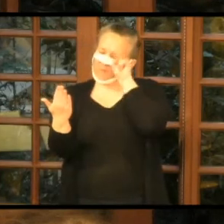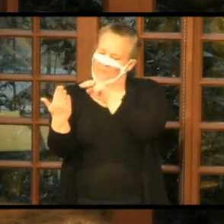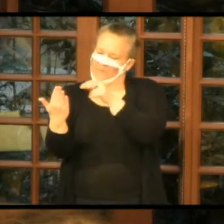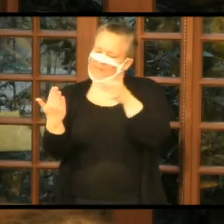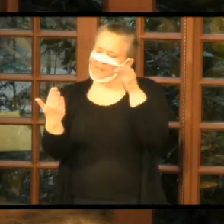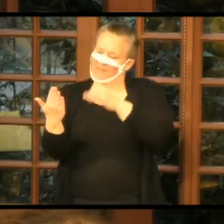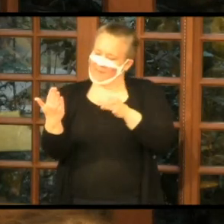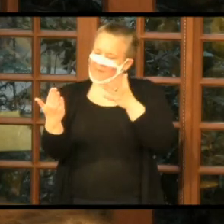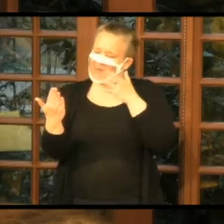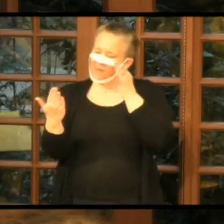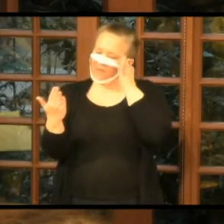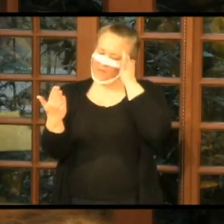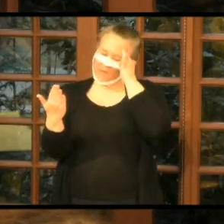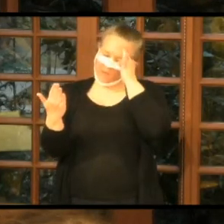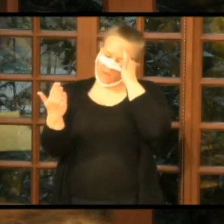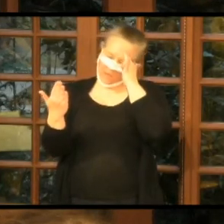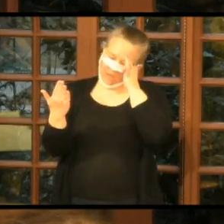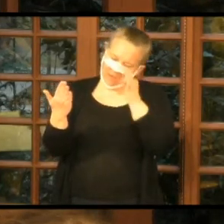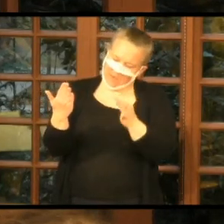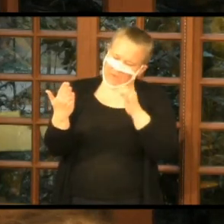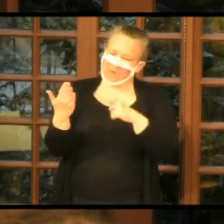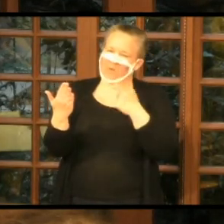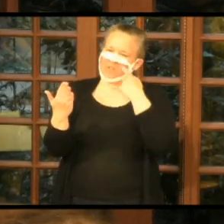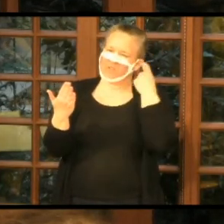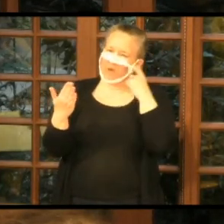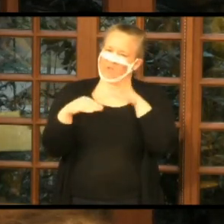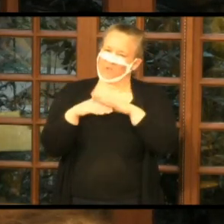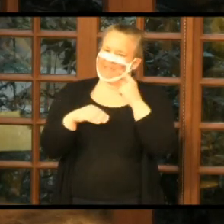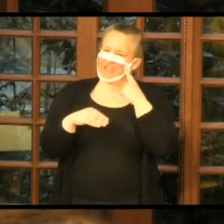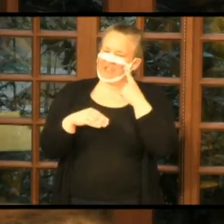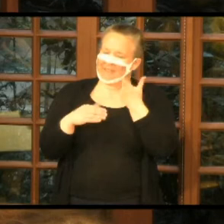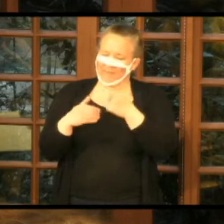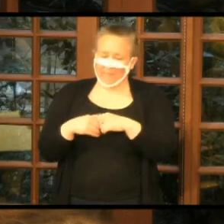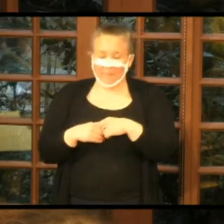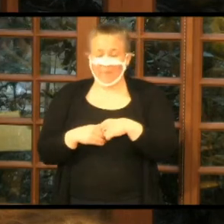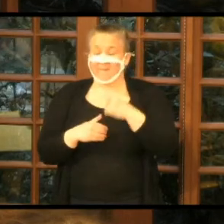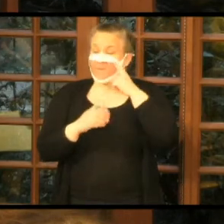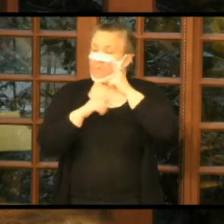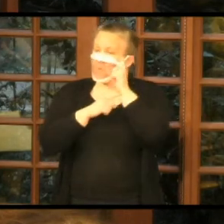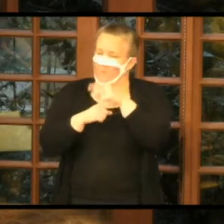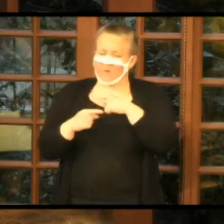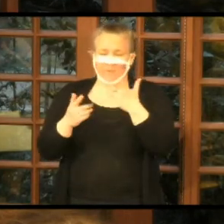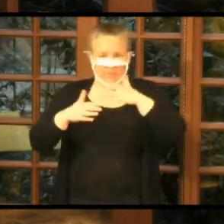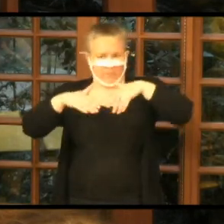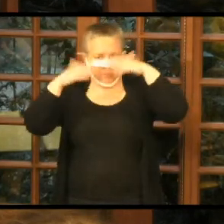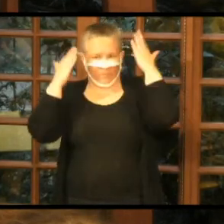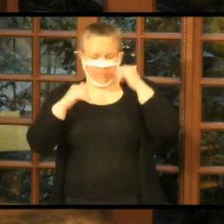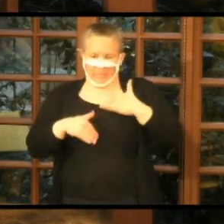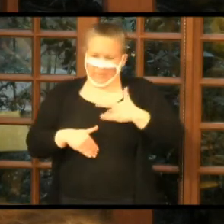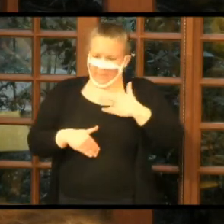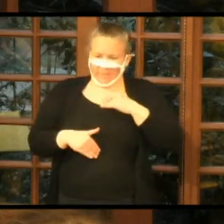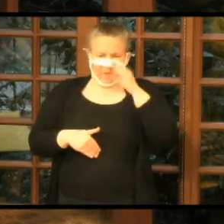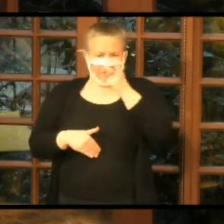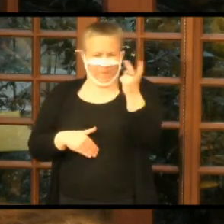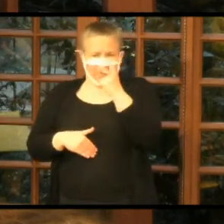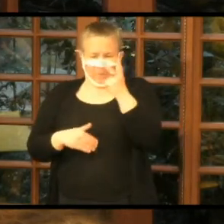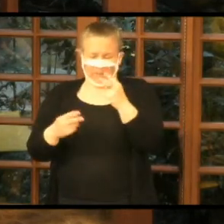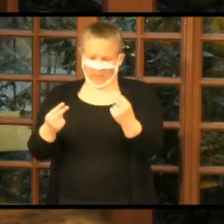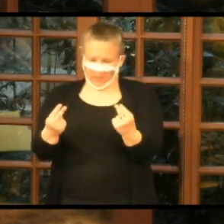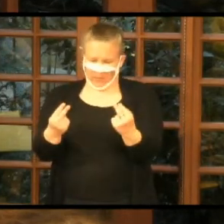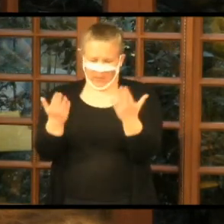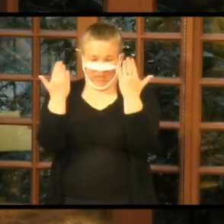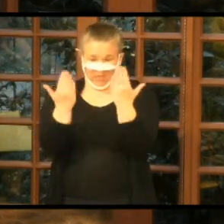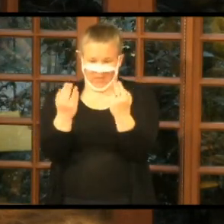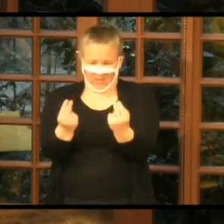her own eyes drift down to the scars on his cheek. For a moment, she's overwhelmed by the feeling that the boys are staring back,